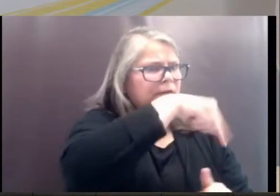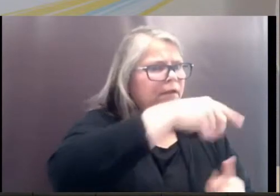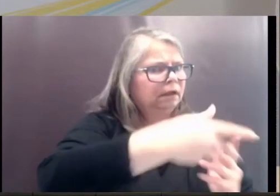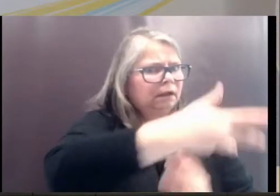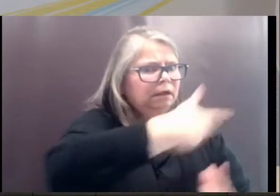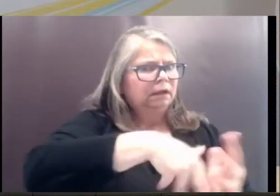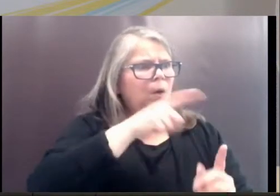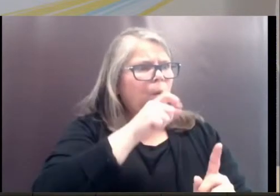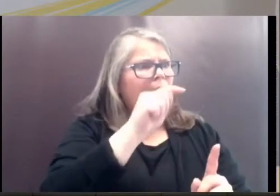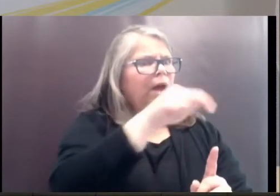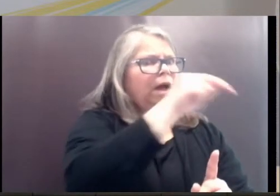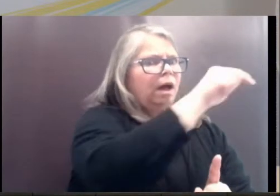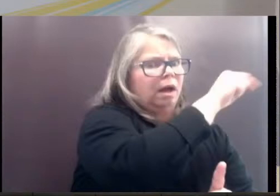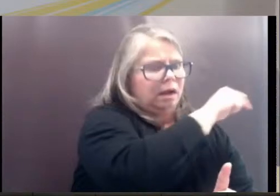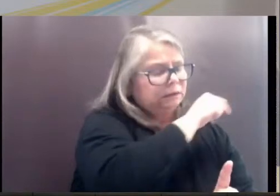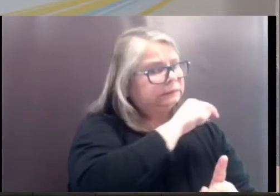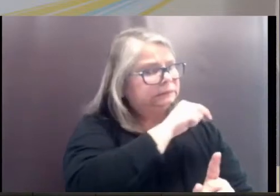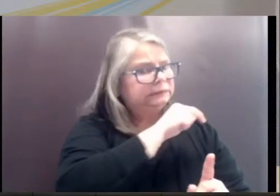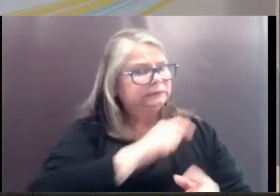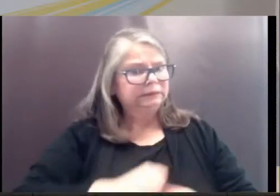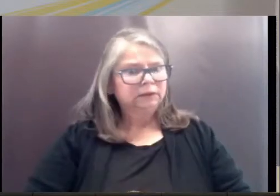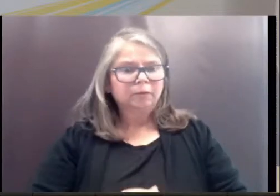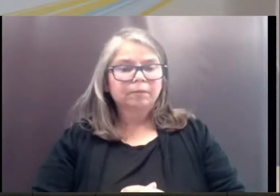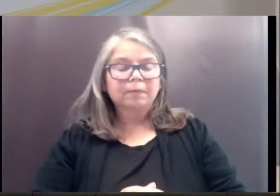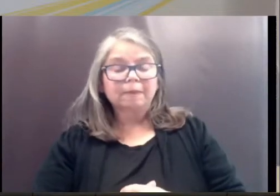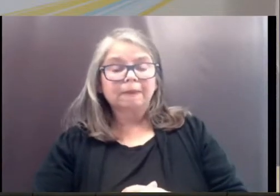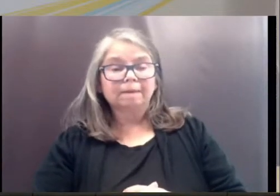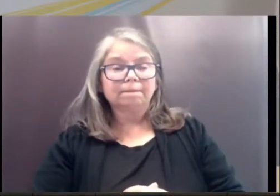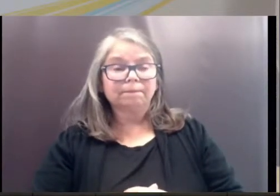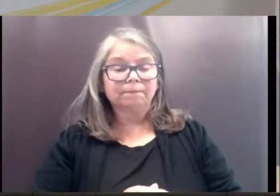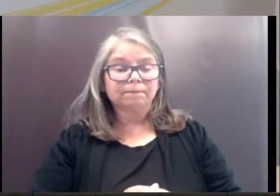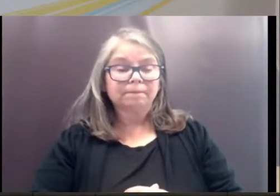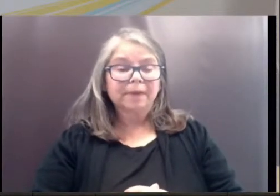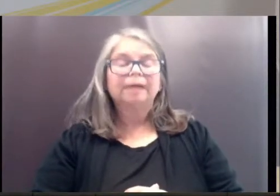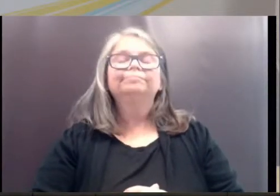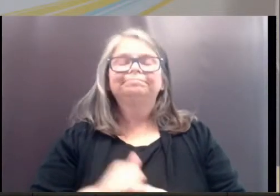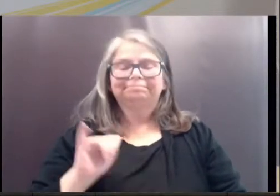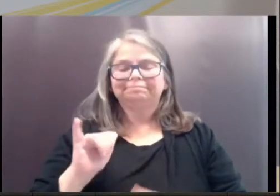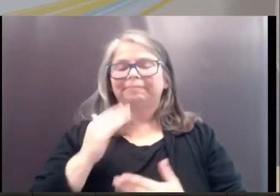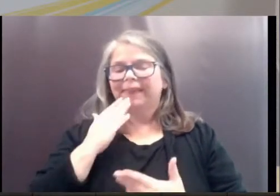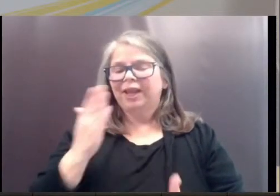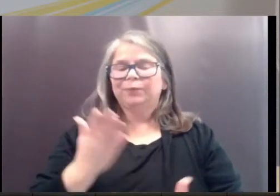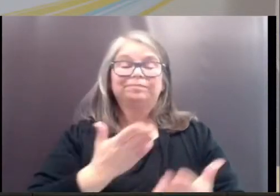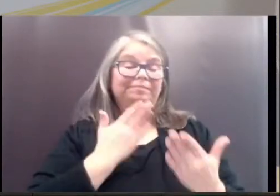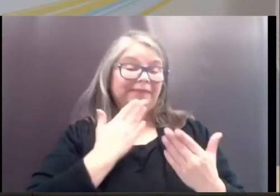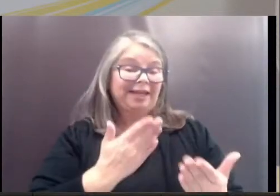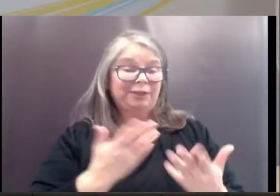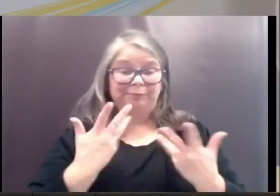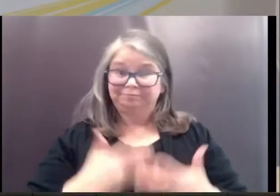Okay, thank you. Thank you. I think that's it for today. Thanks.